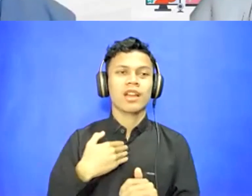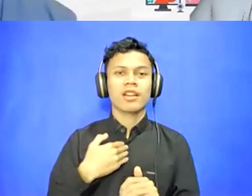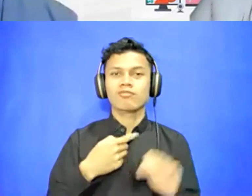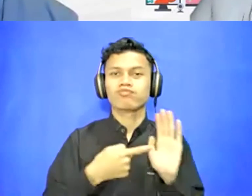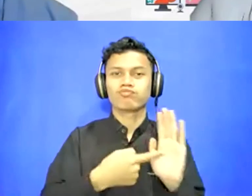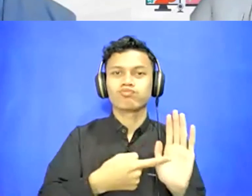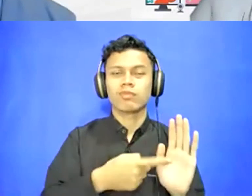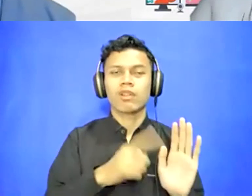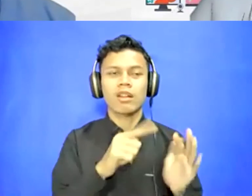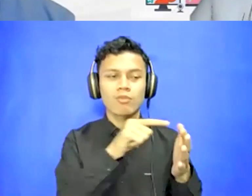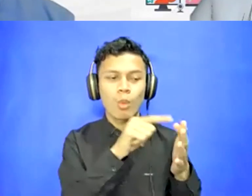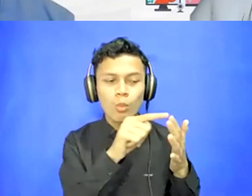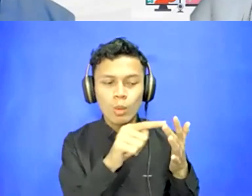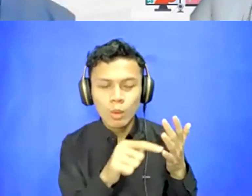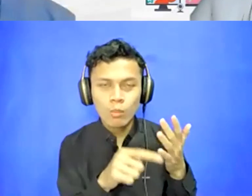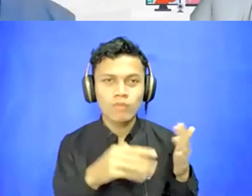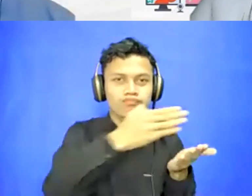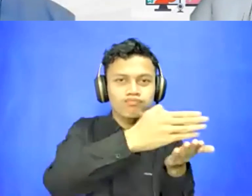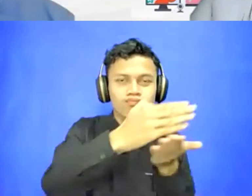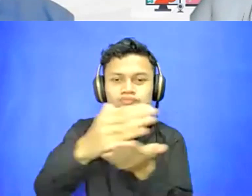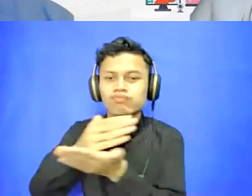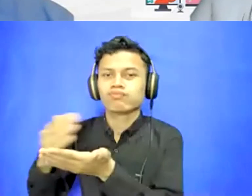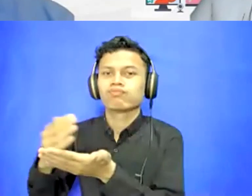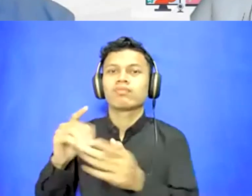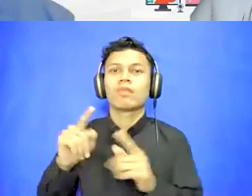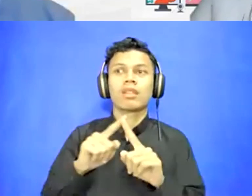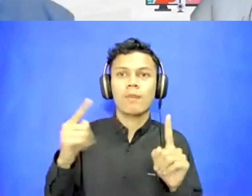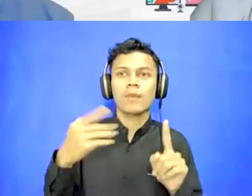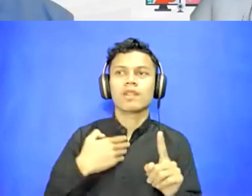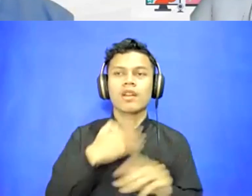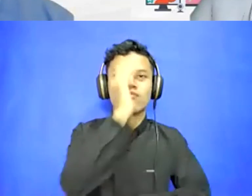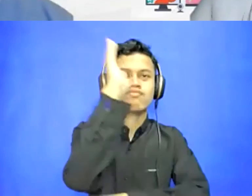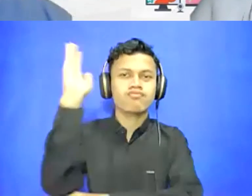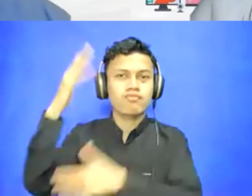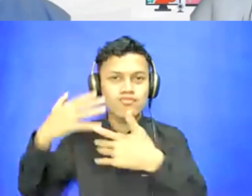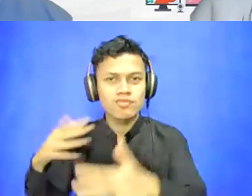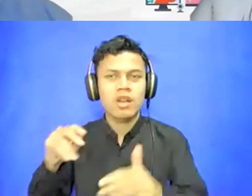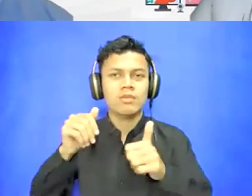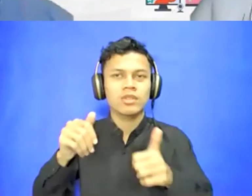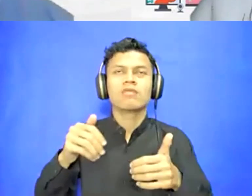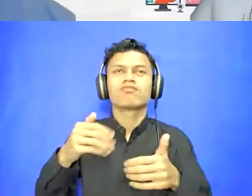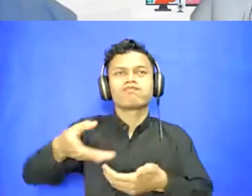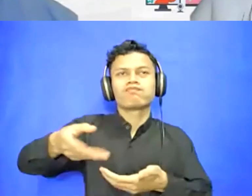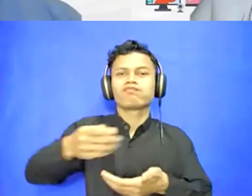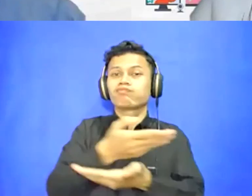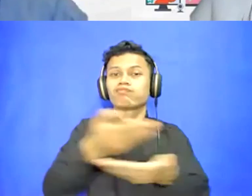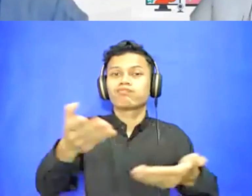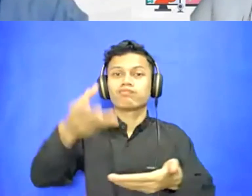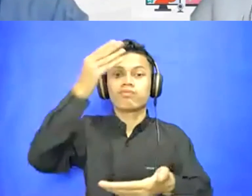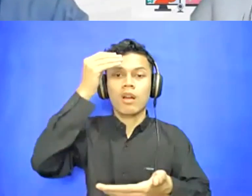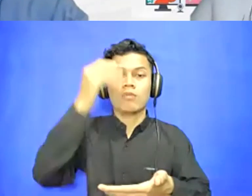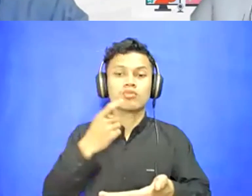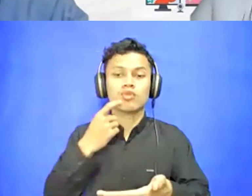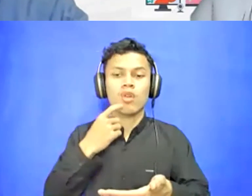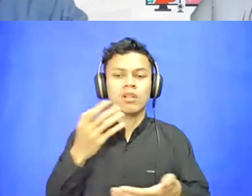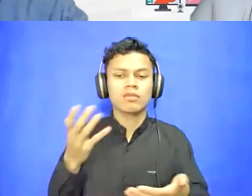that has given you some understanding of how complicated these issues are. So